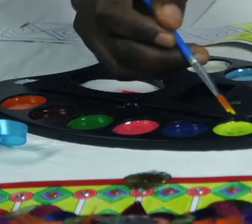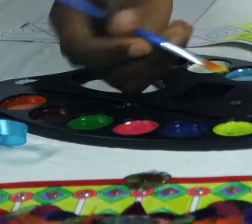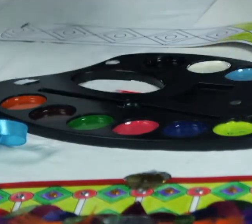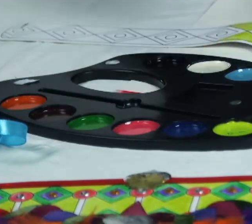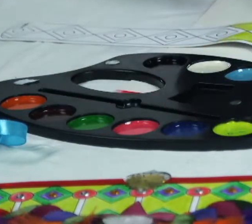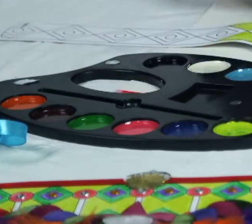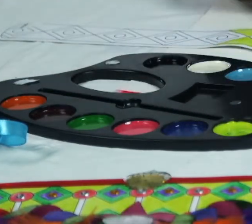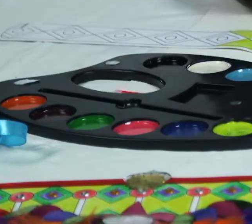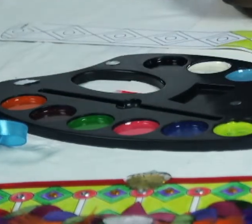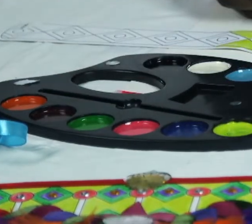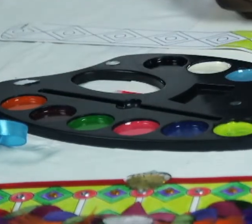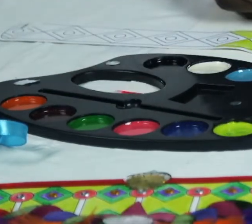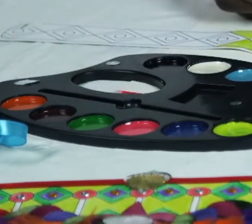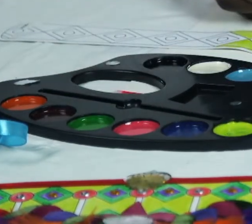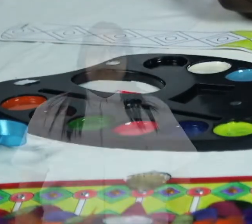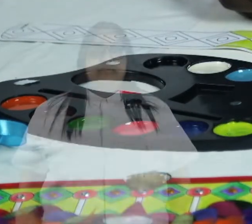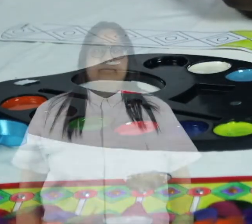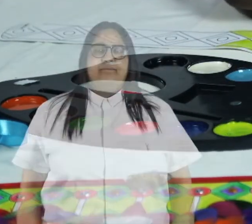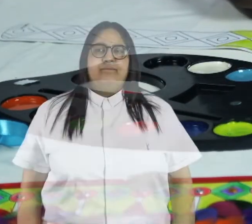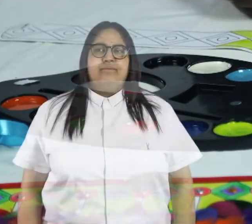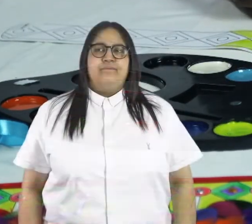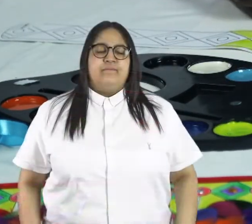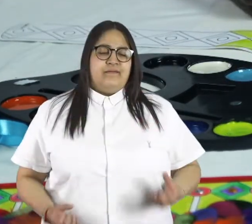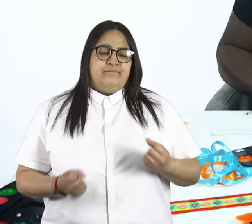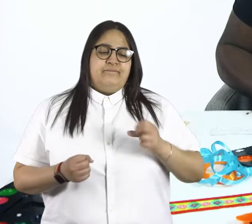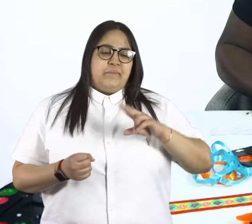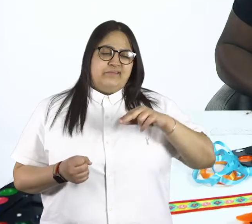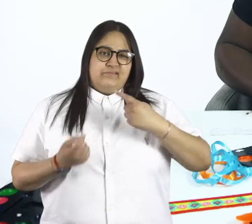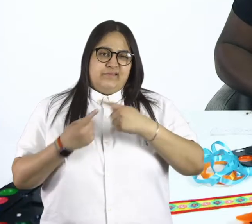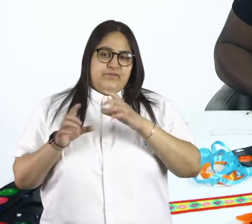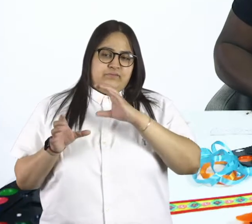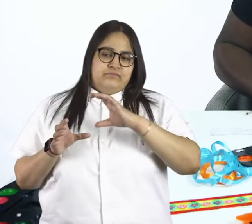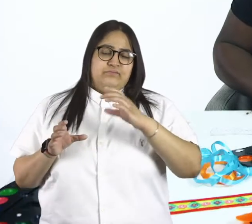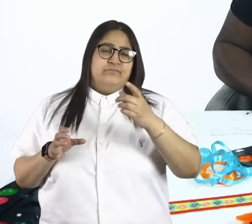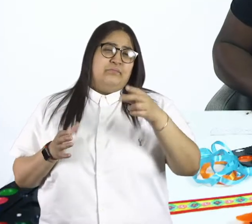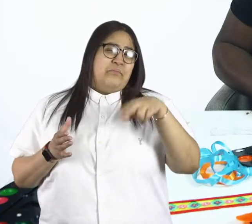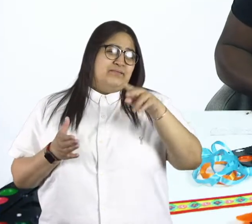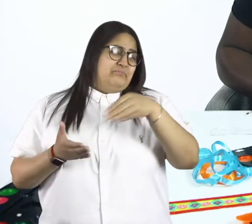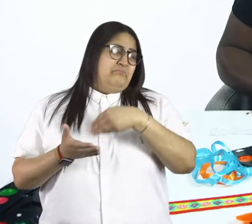So you can get different paints from anywhere, pretty much. The pound store,